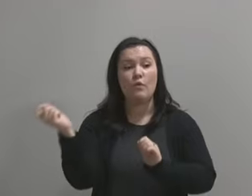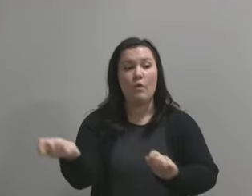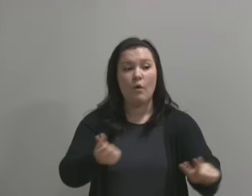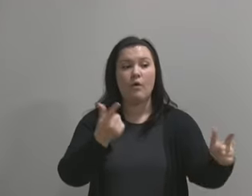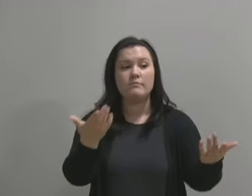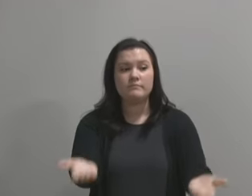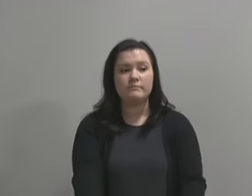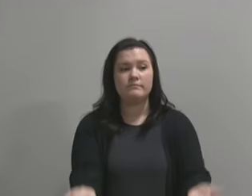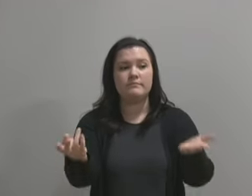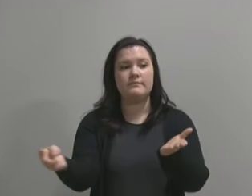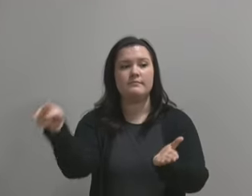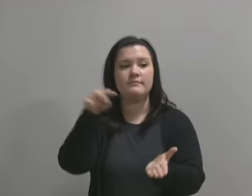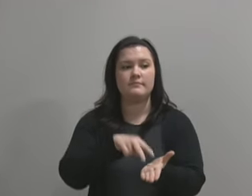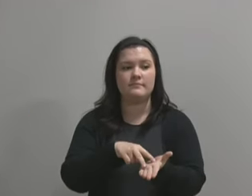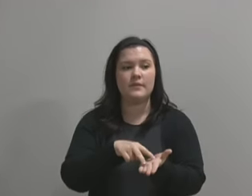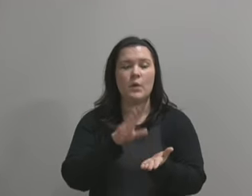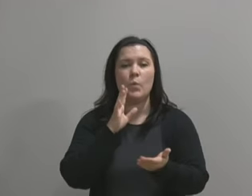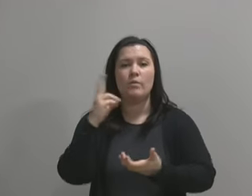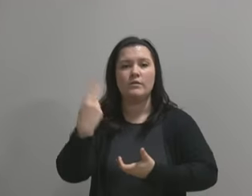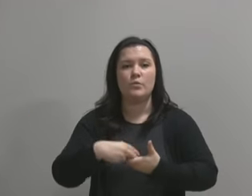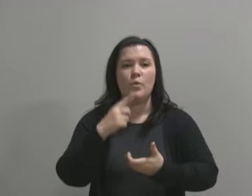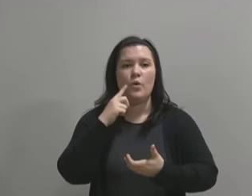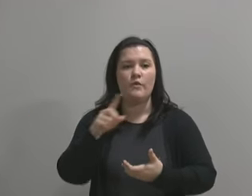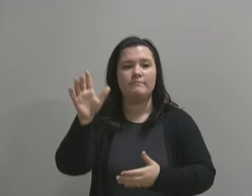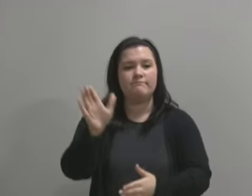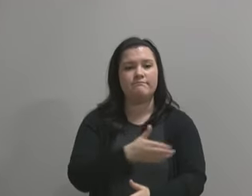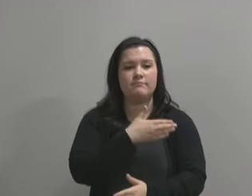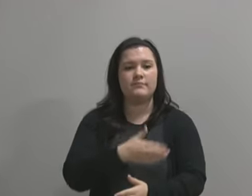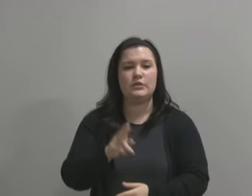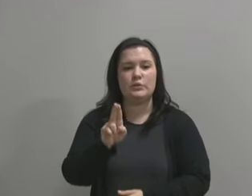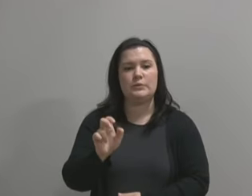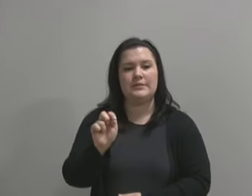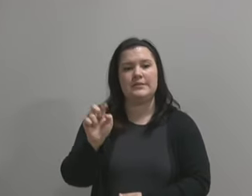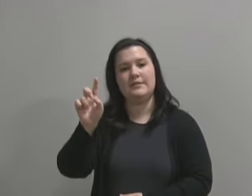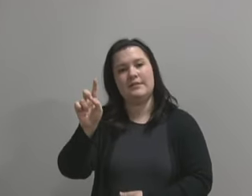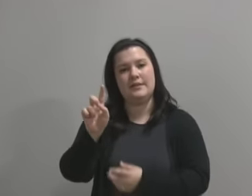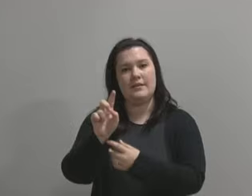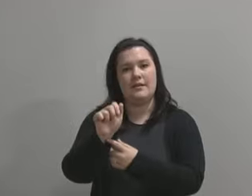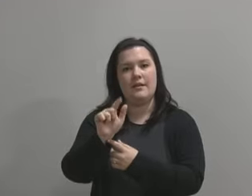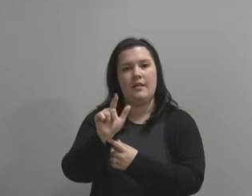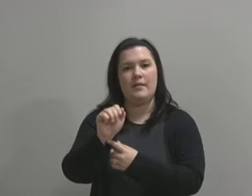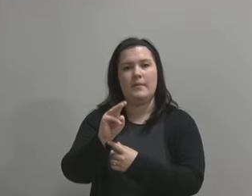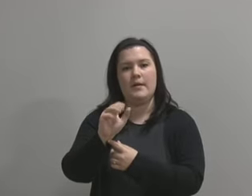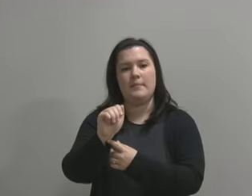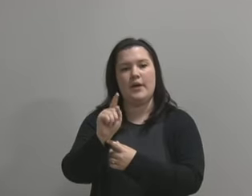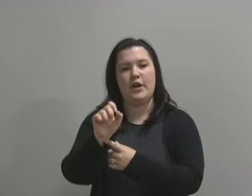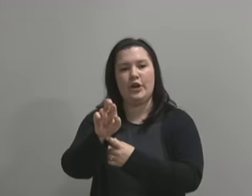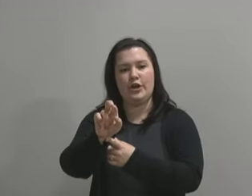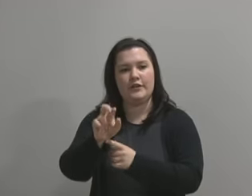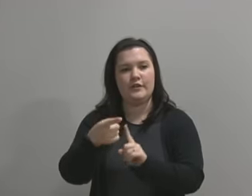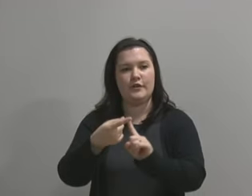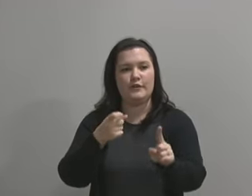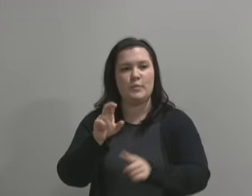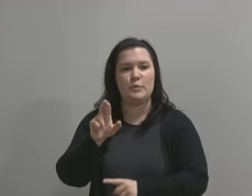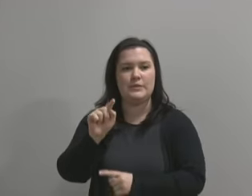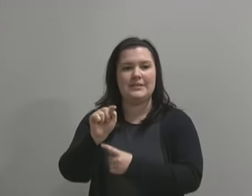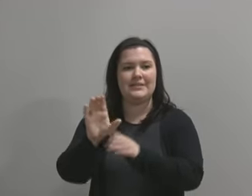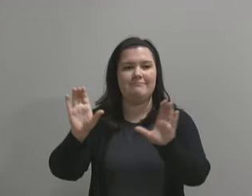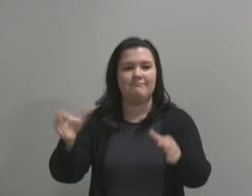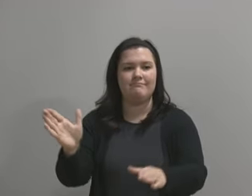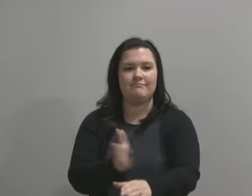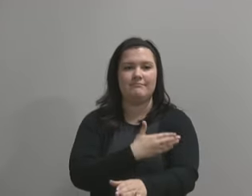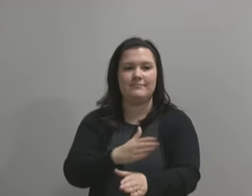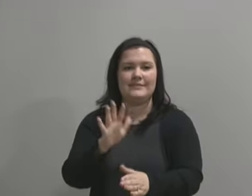to please rise and join us in the singing of the UT Dallas Alma Mater, led by the UTD